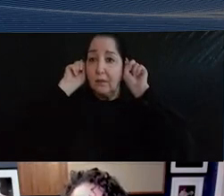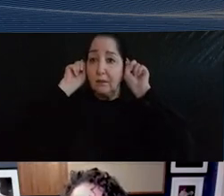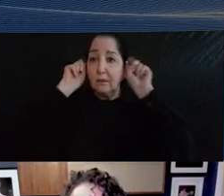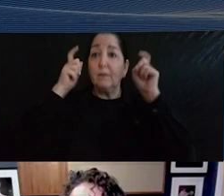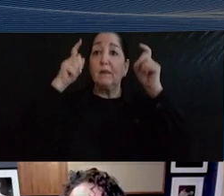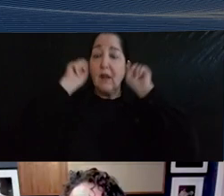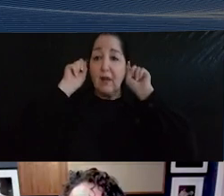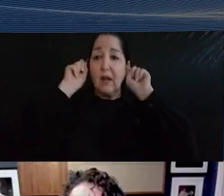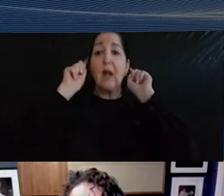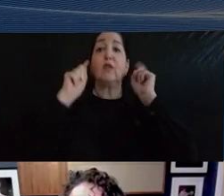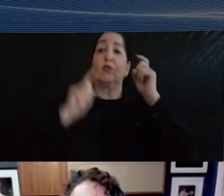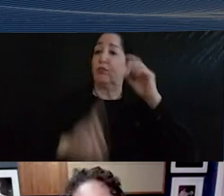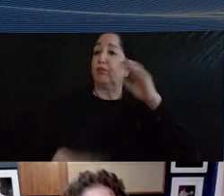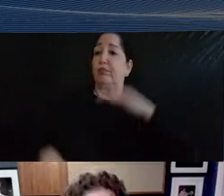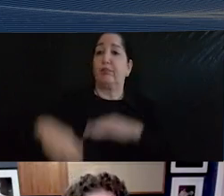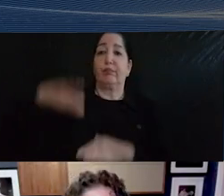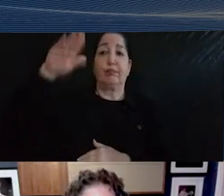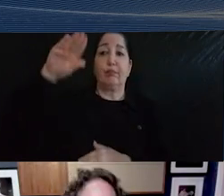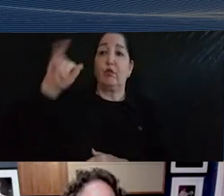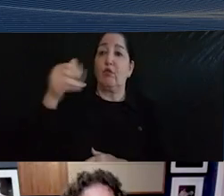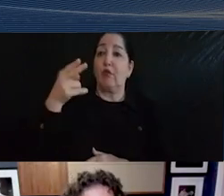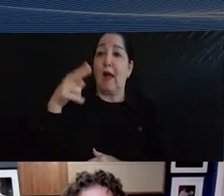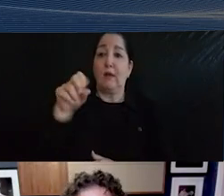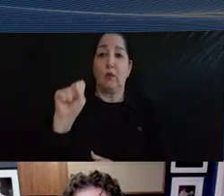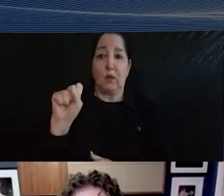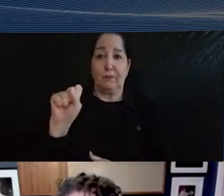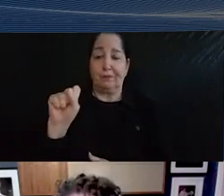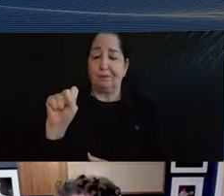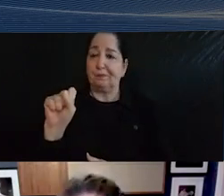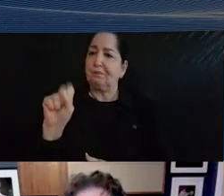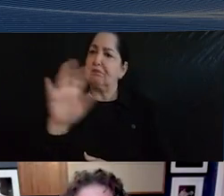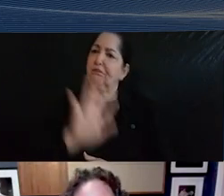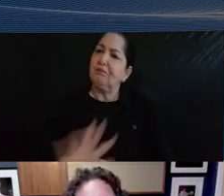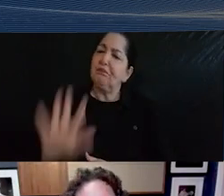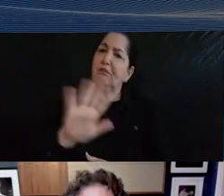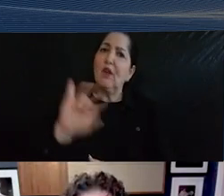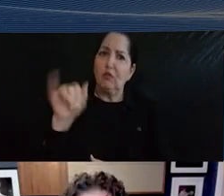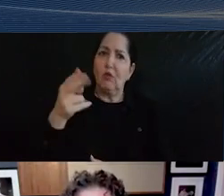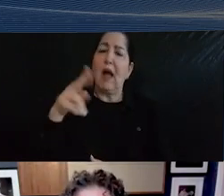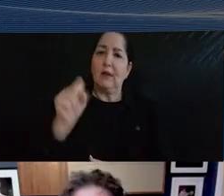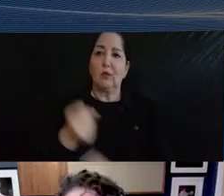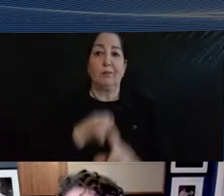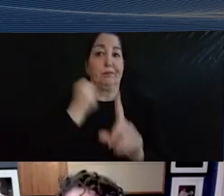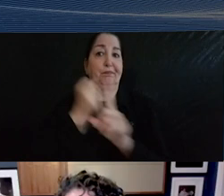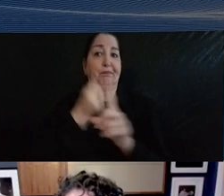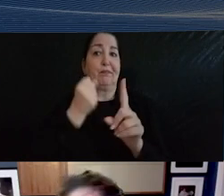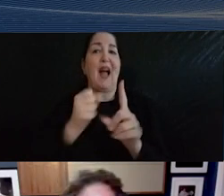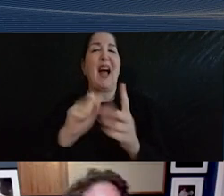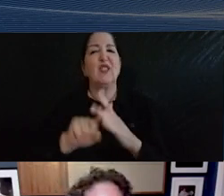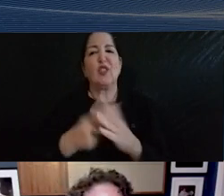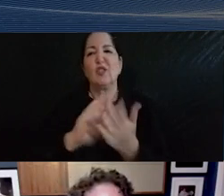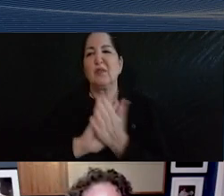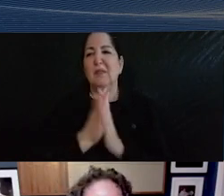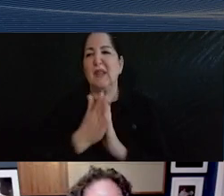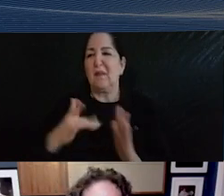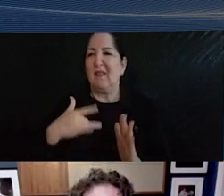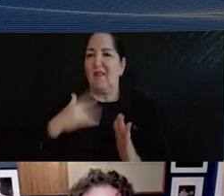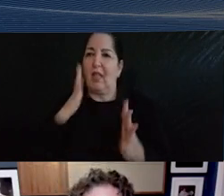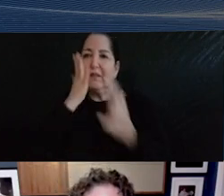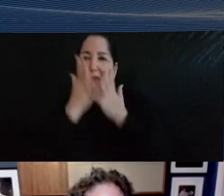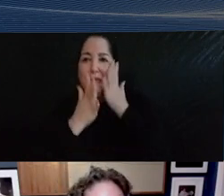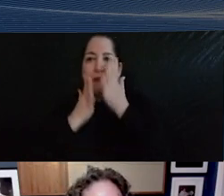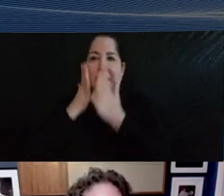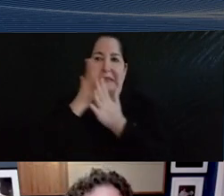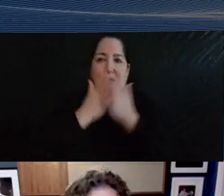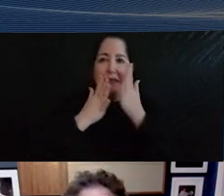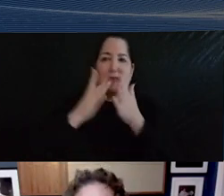through elementary school and junior high school. Around junior high school, I started to get very self-conscious about